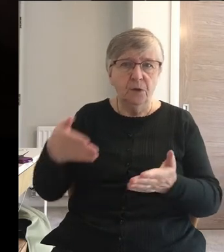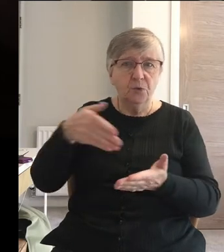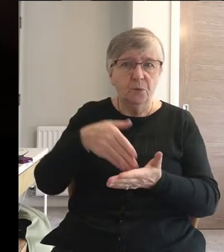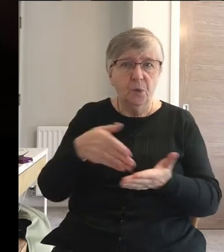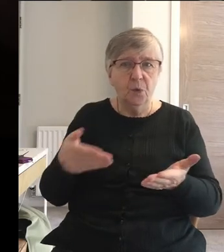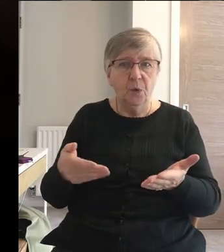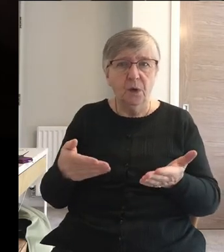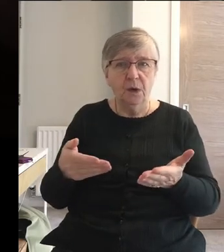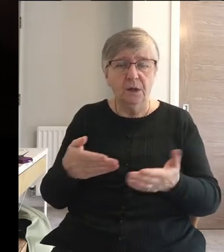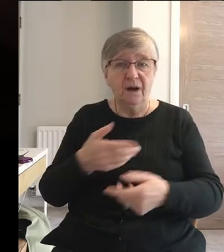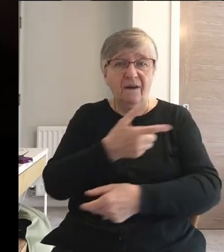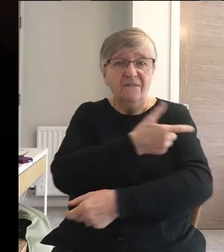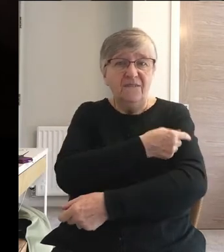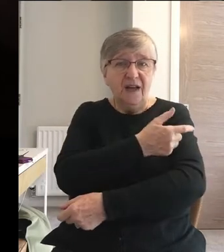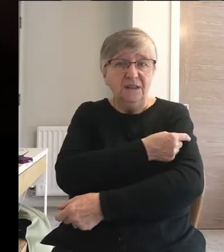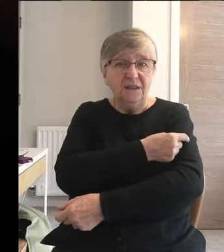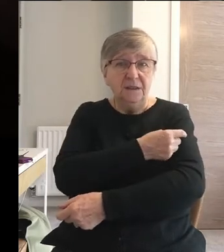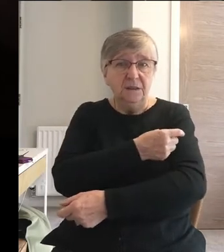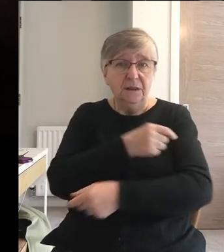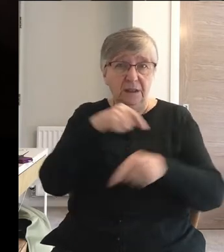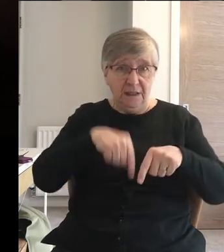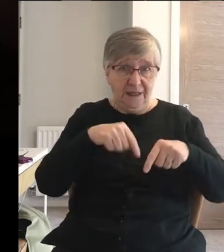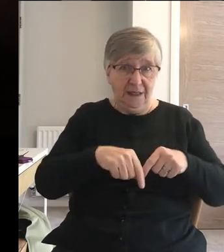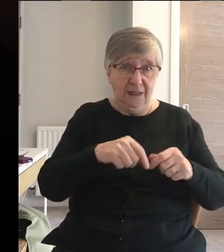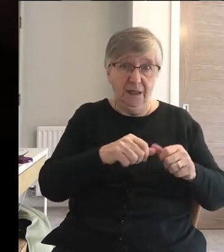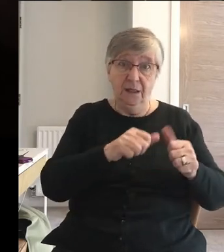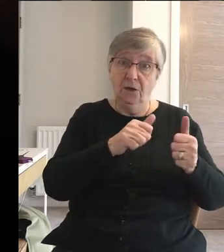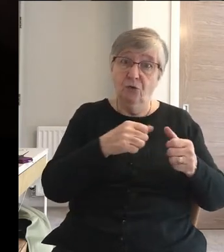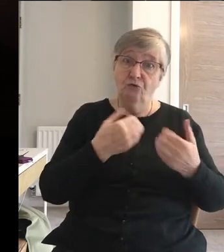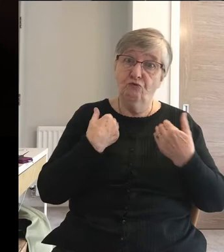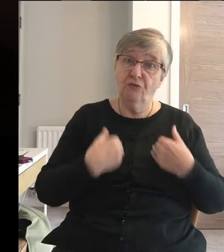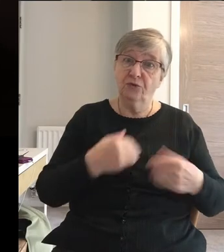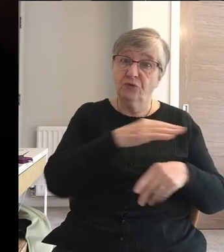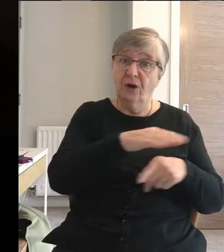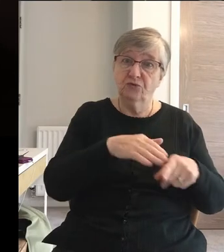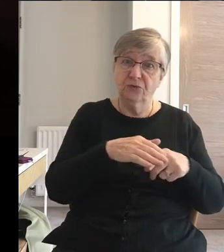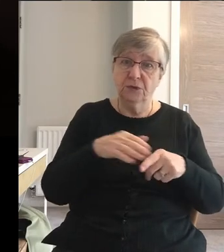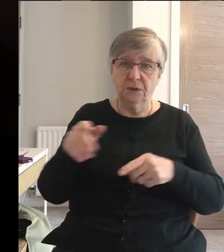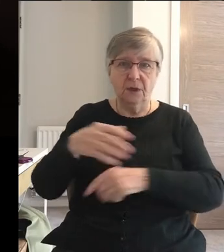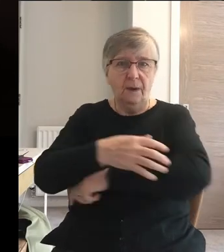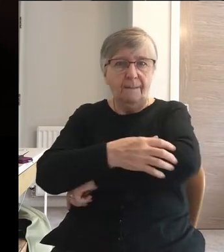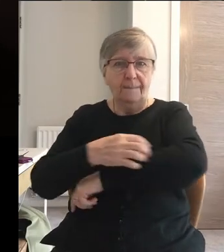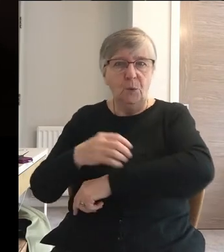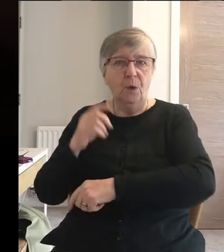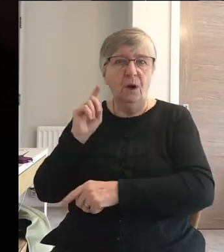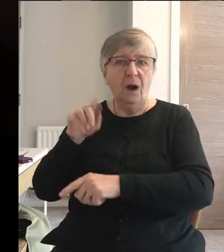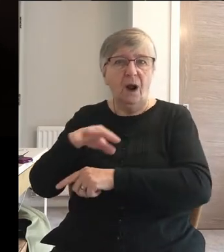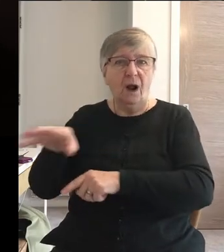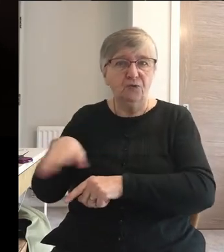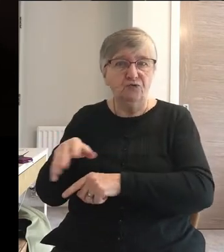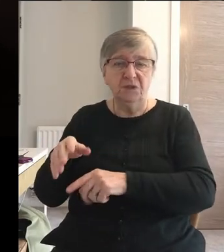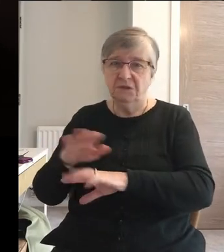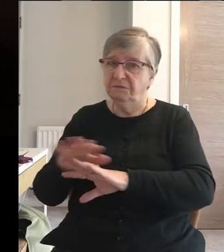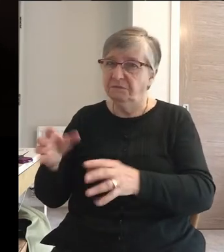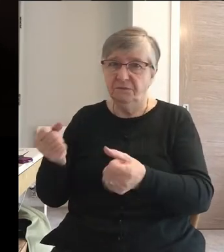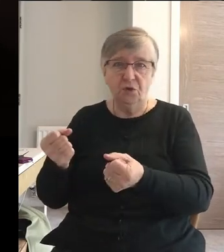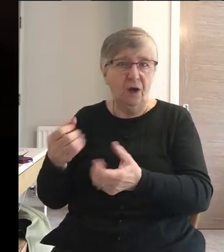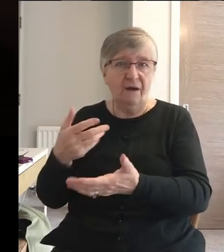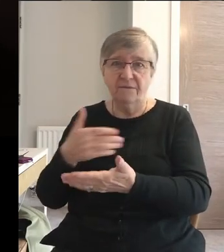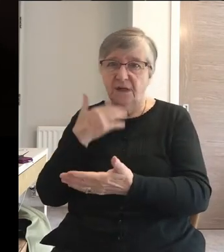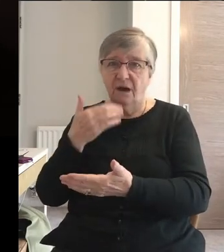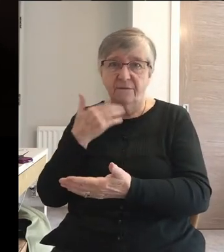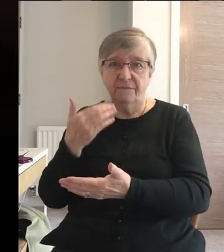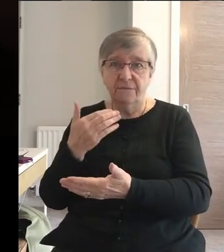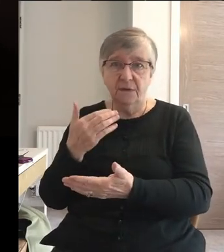more available is the vaccine in rich countries as compared with poor countries? Some folks have made lots of money out of